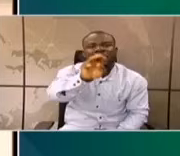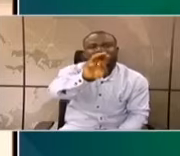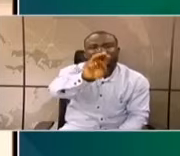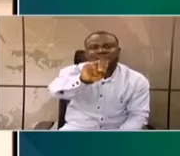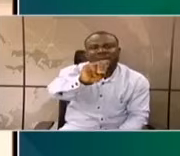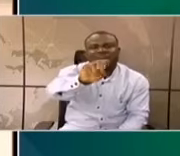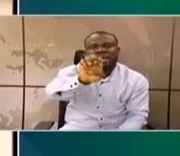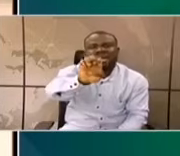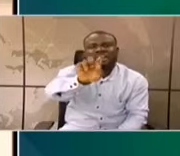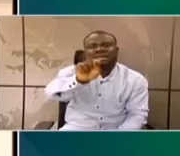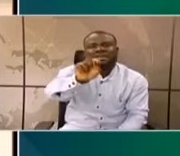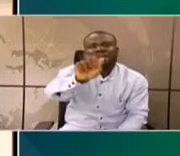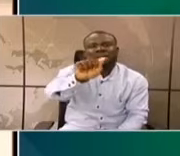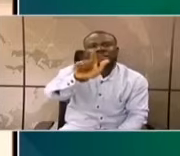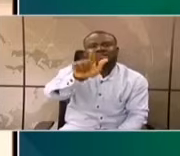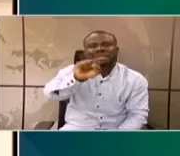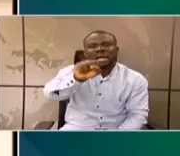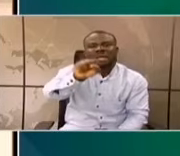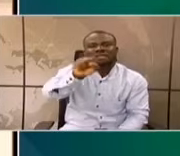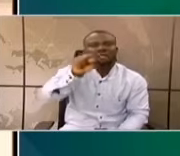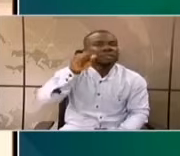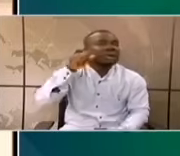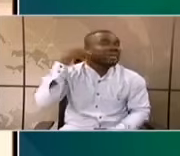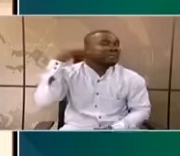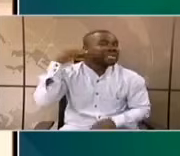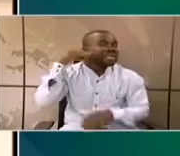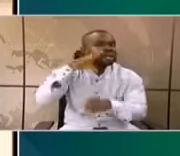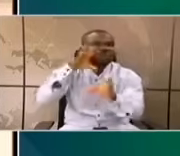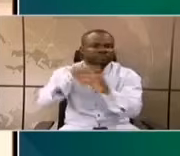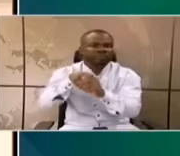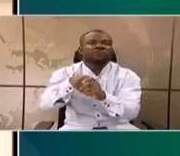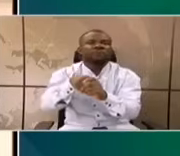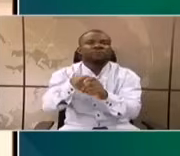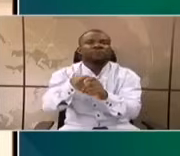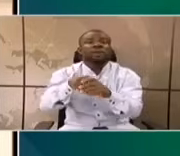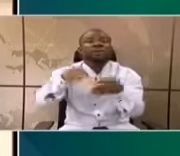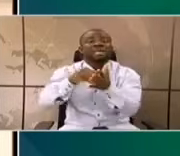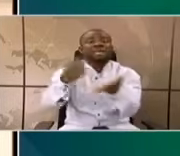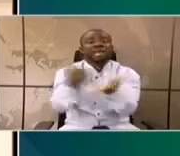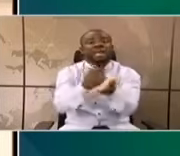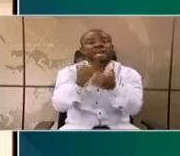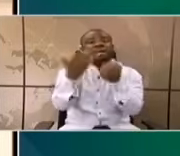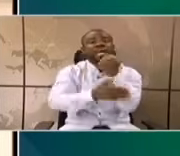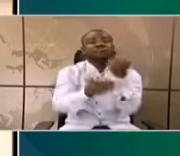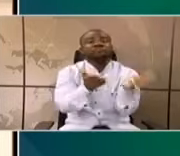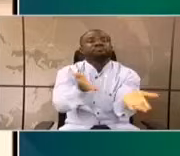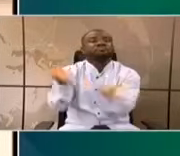Ojae. It's a woman that buy a free gun and a quabble chest, say, and